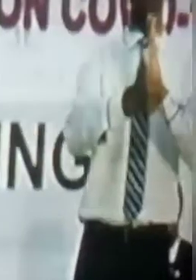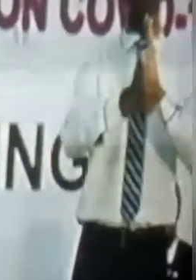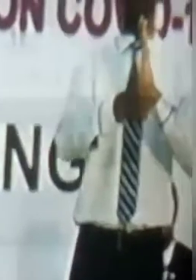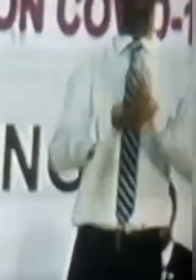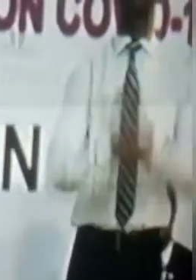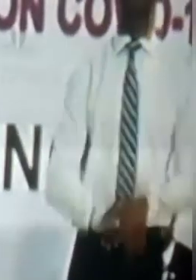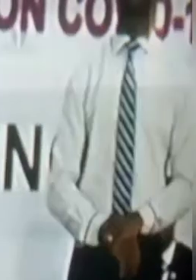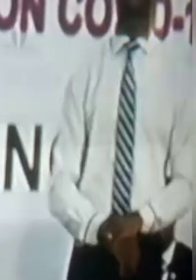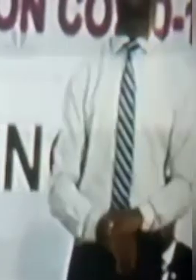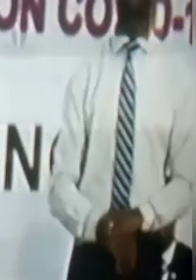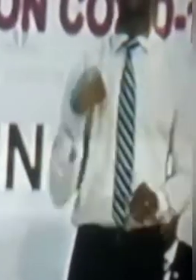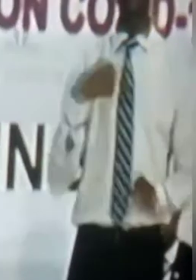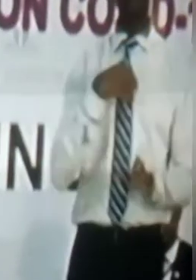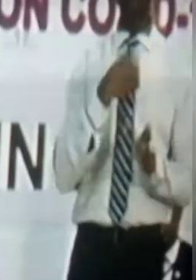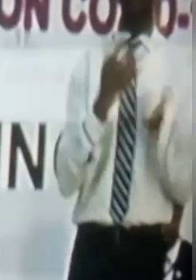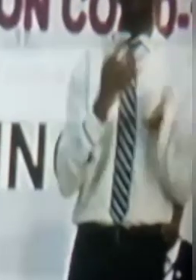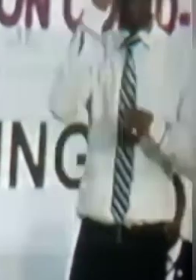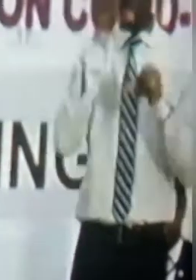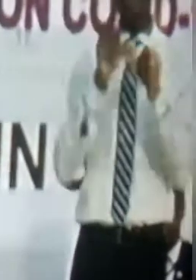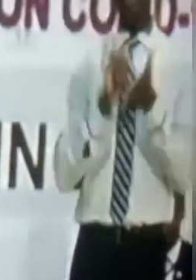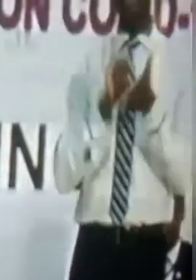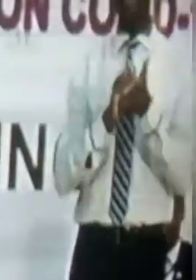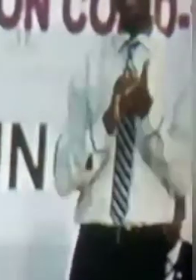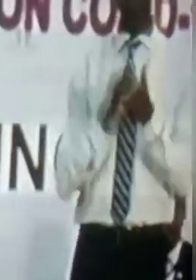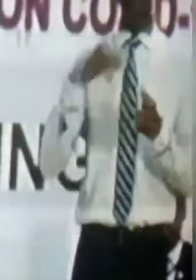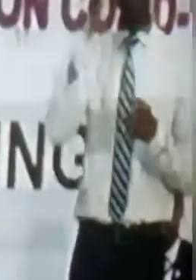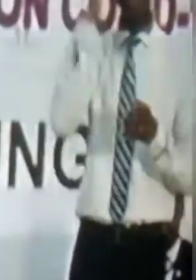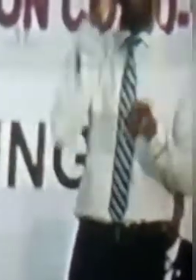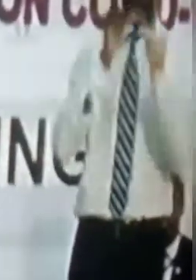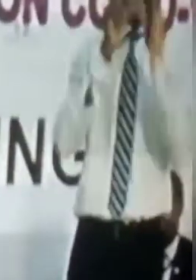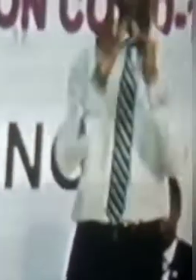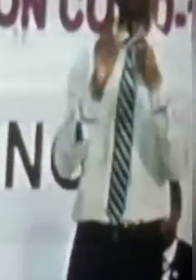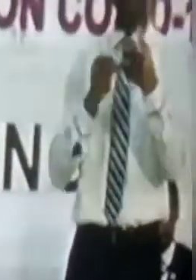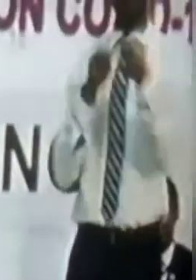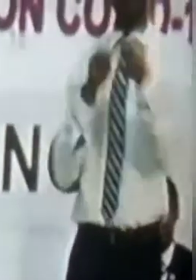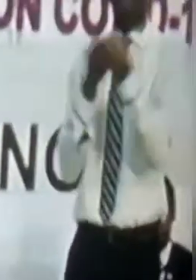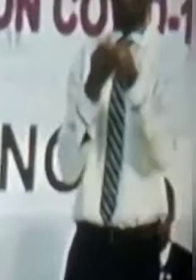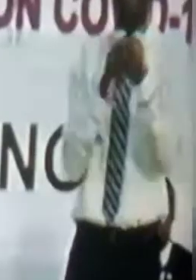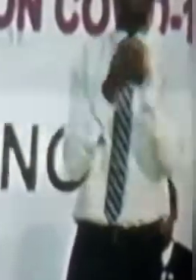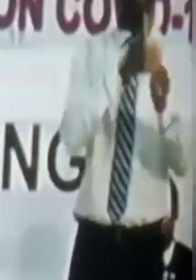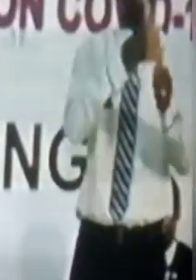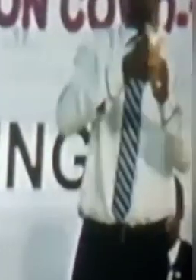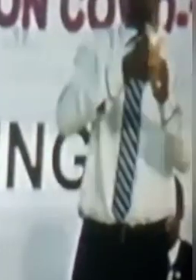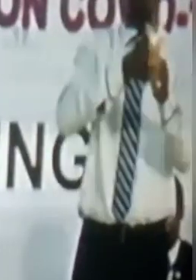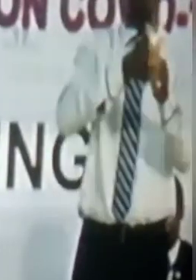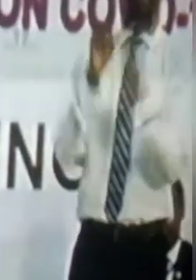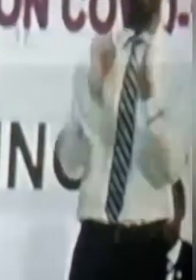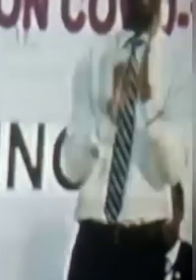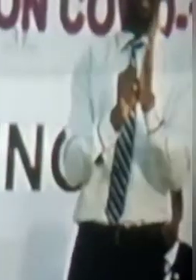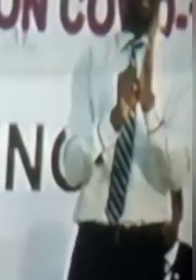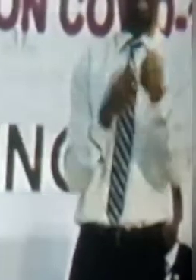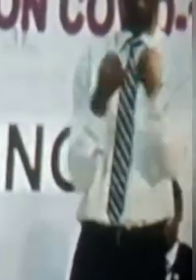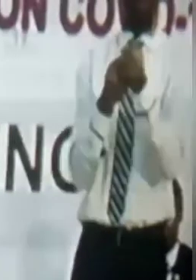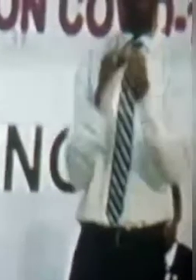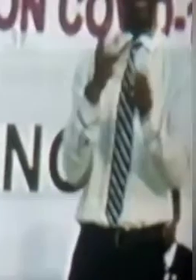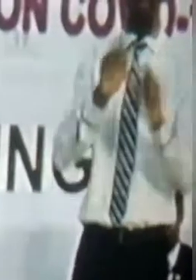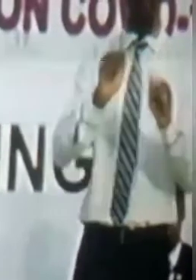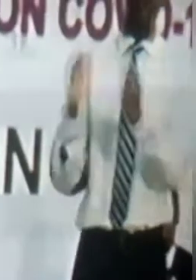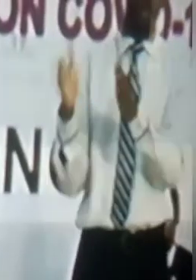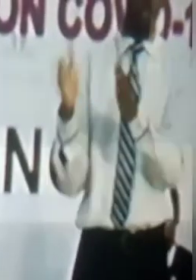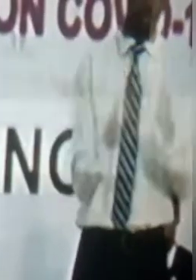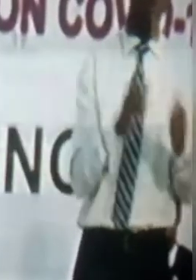made in the health sector, we shall continue to support the states in strengthening their preparedness and their response to